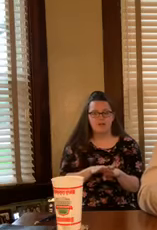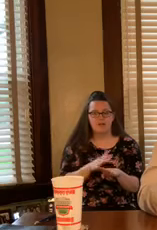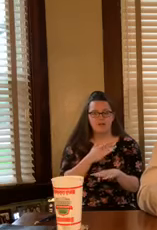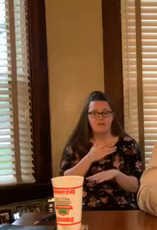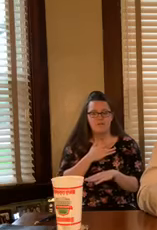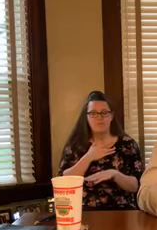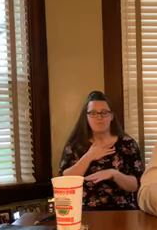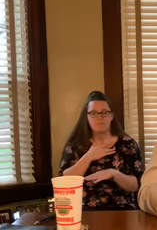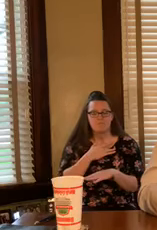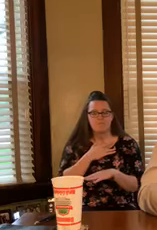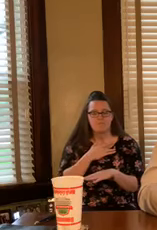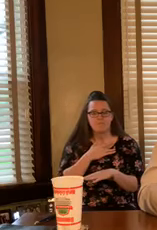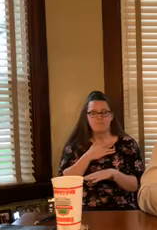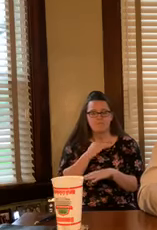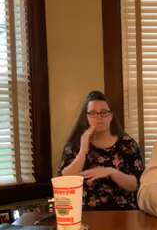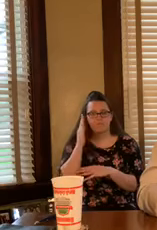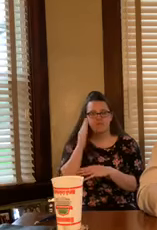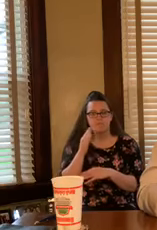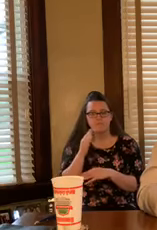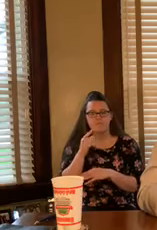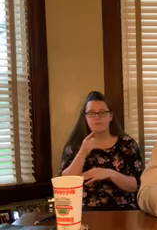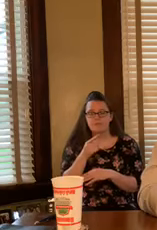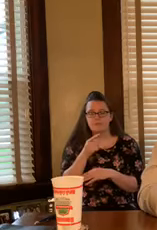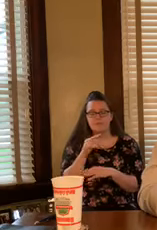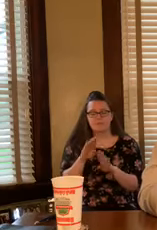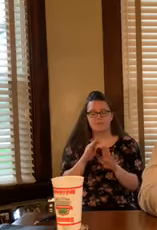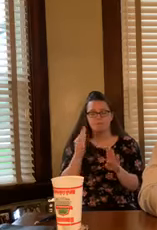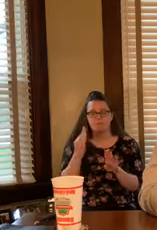Will you open the door?